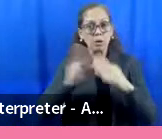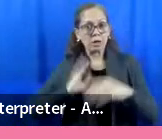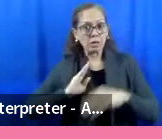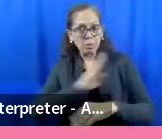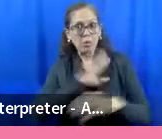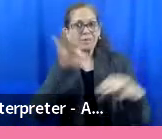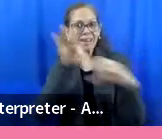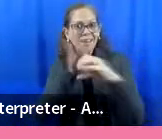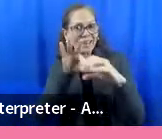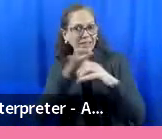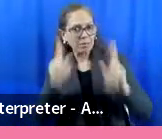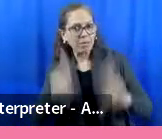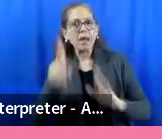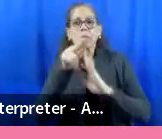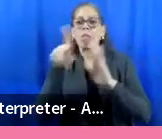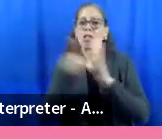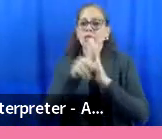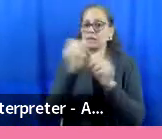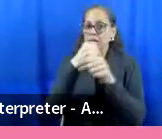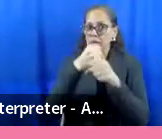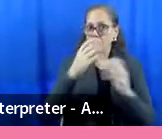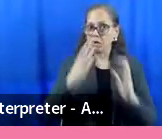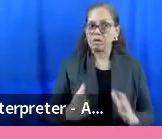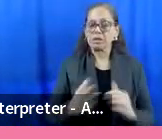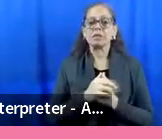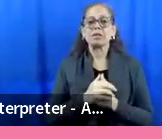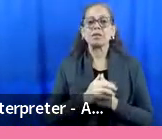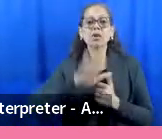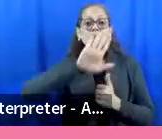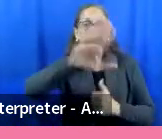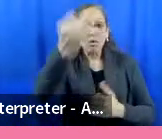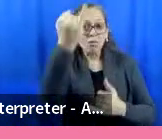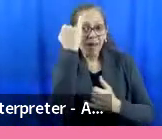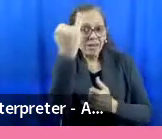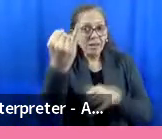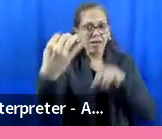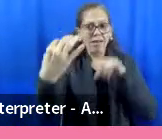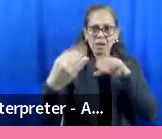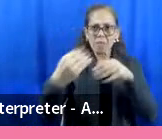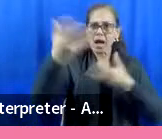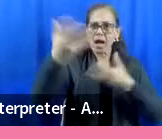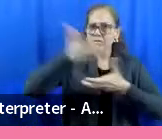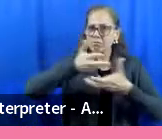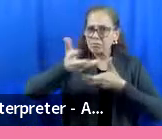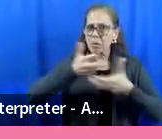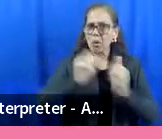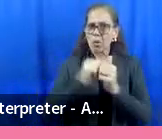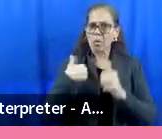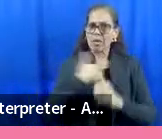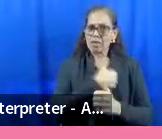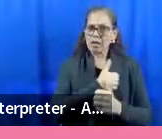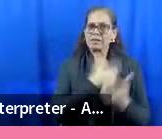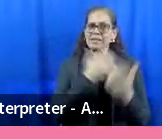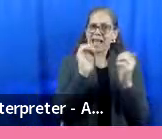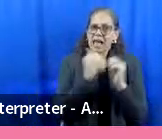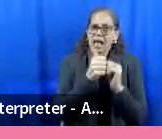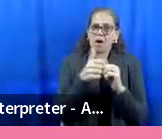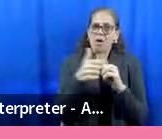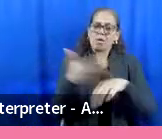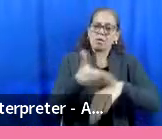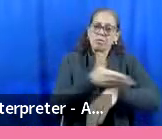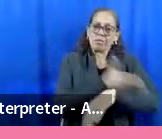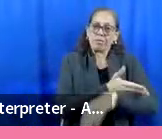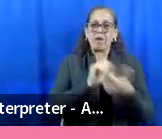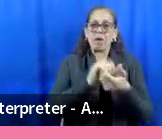and policymakers. Share your ideas about how this in-development resource can be shaped and improved to